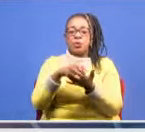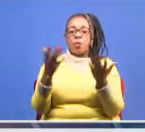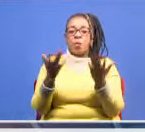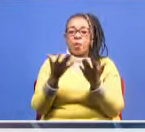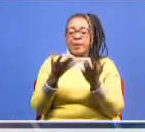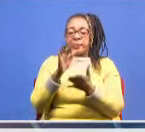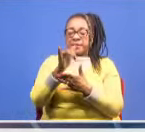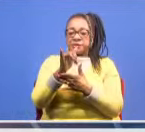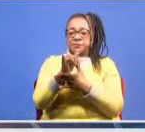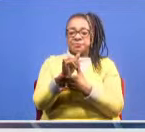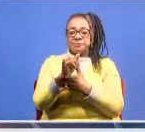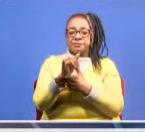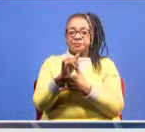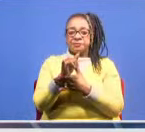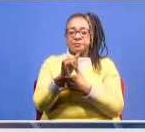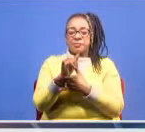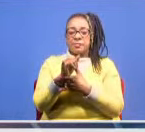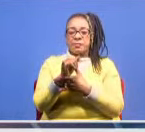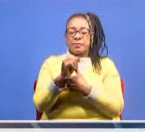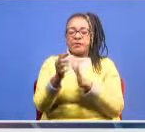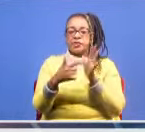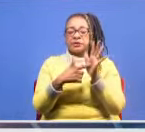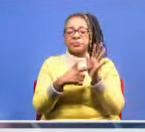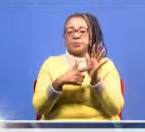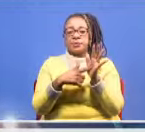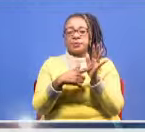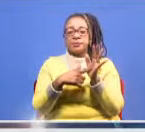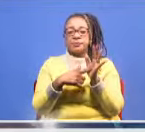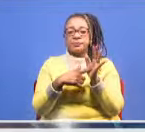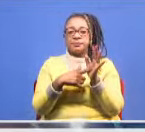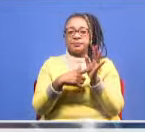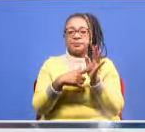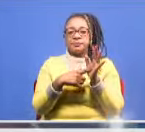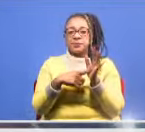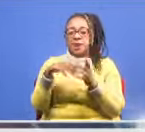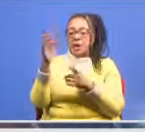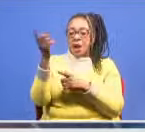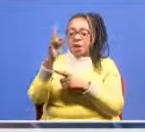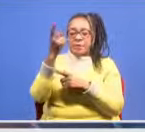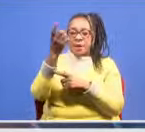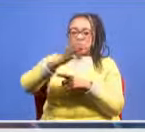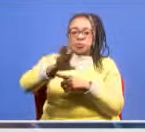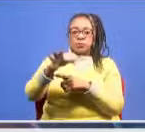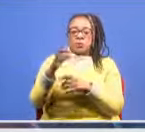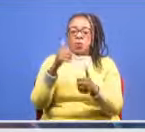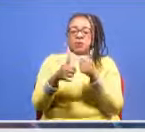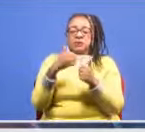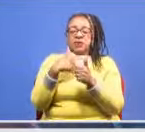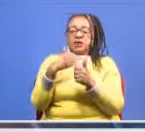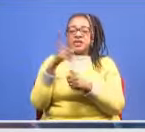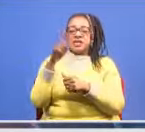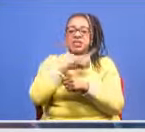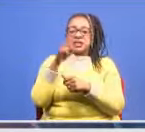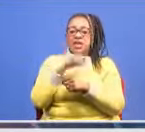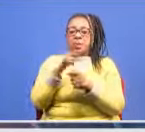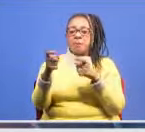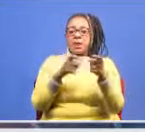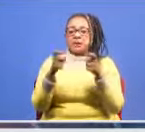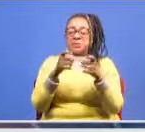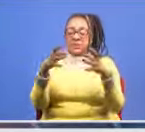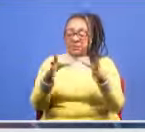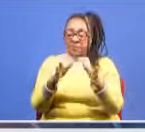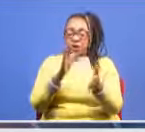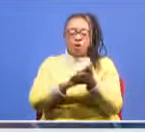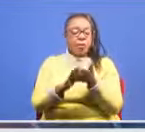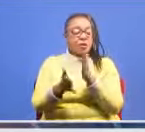being, first of all, like, for example, Nairobi County that has got disaster management team, none has gone to that site up